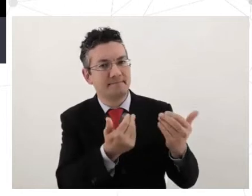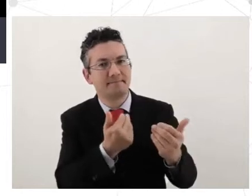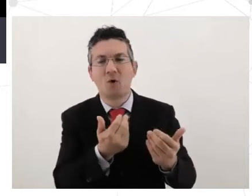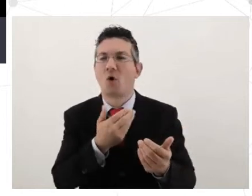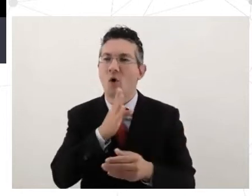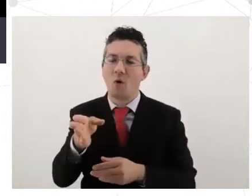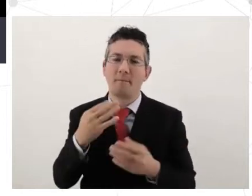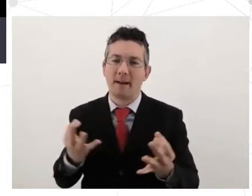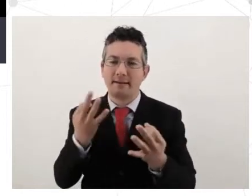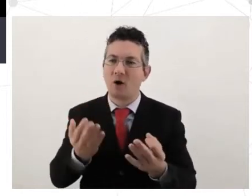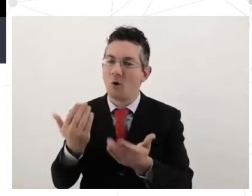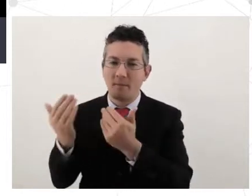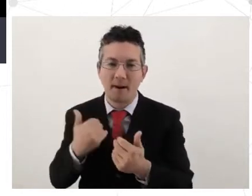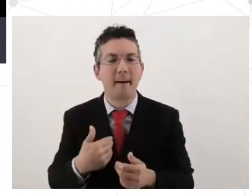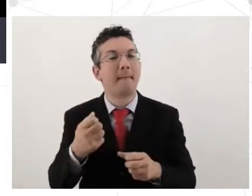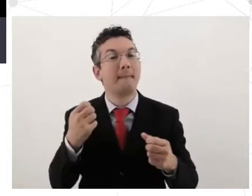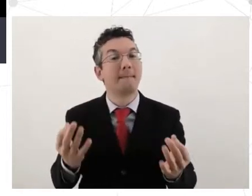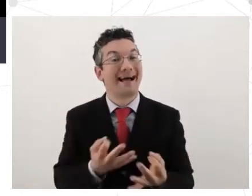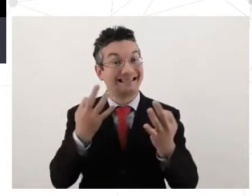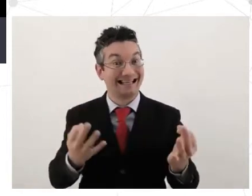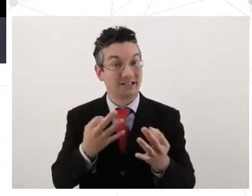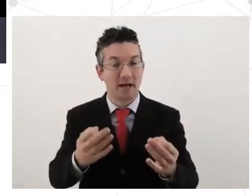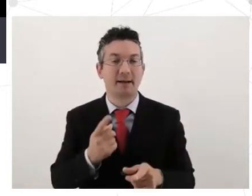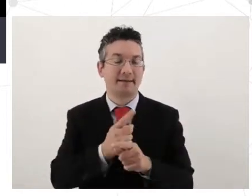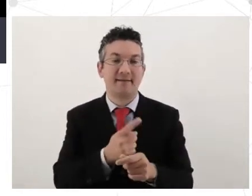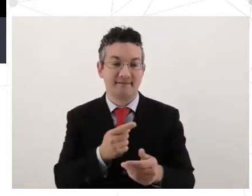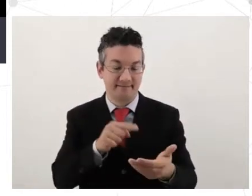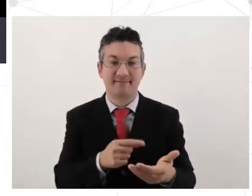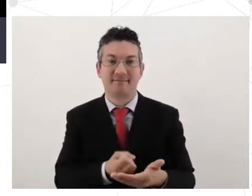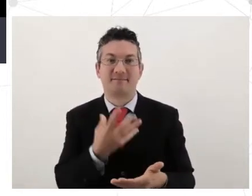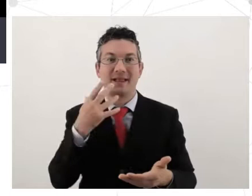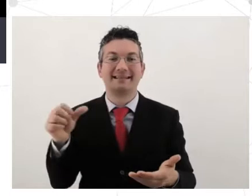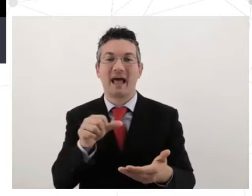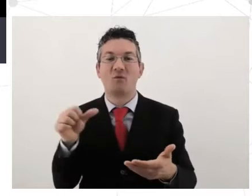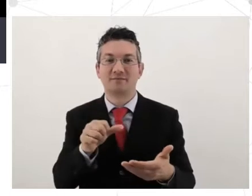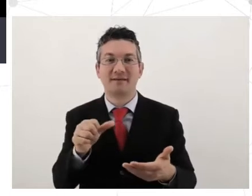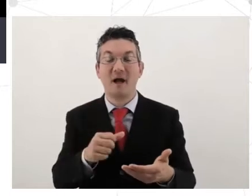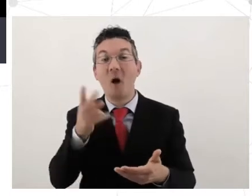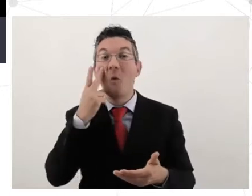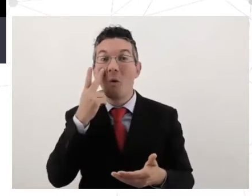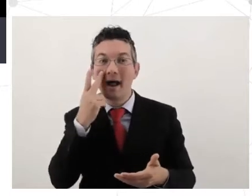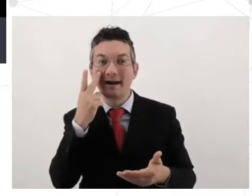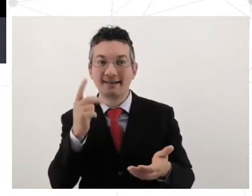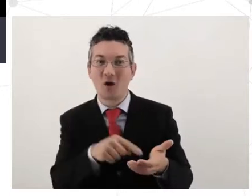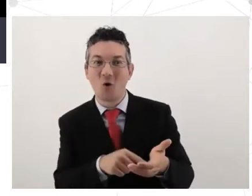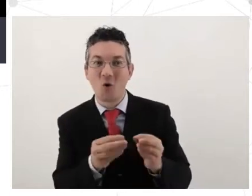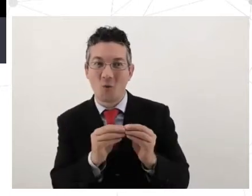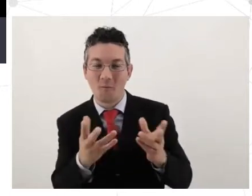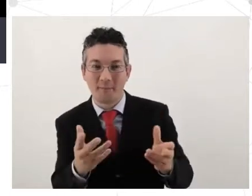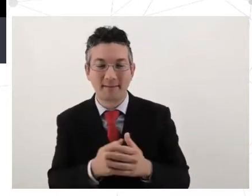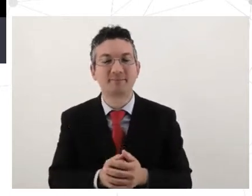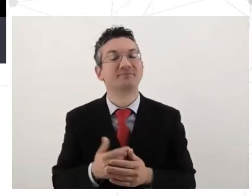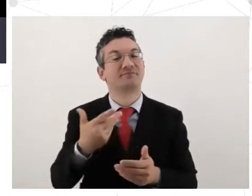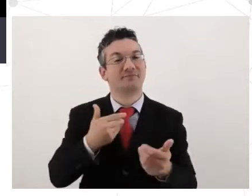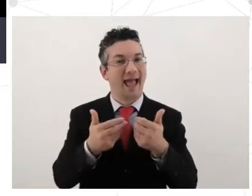today. Heading southwest along Brimorton Drive. Intersection with Peace Drive, 35 meters ahead. We